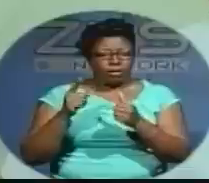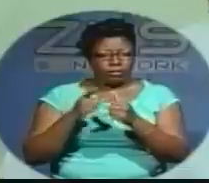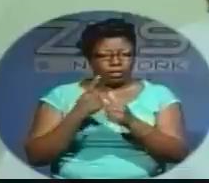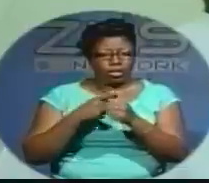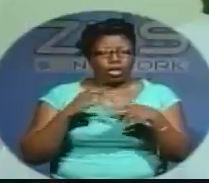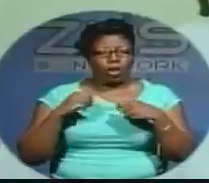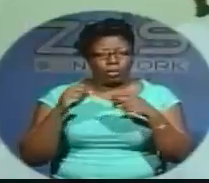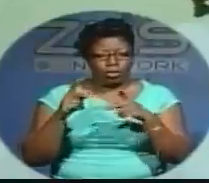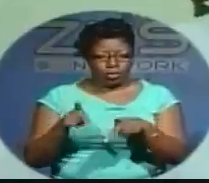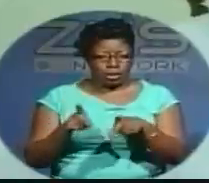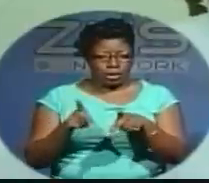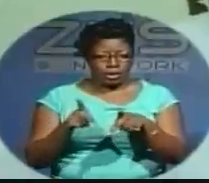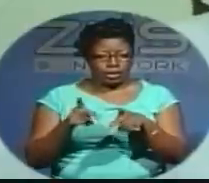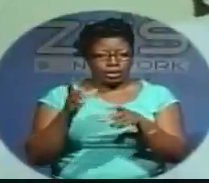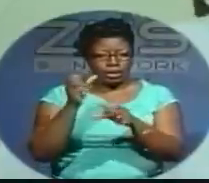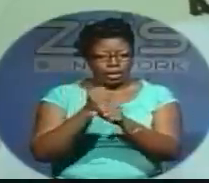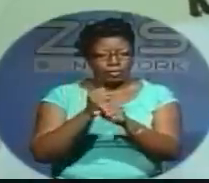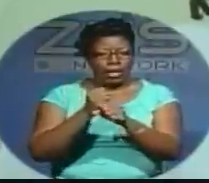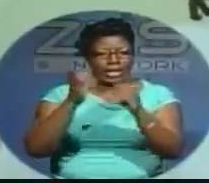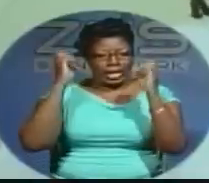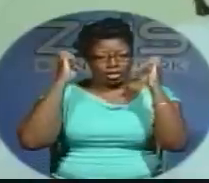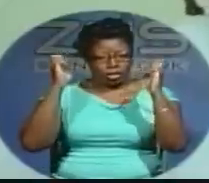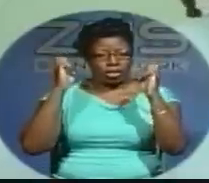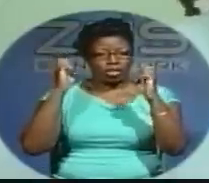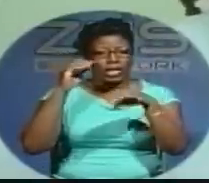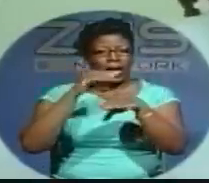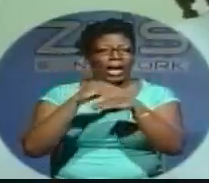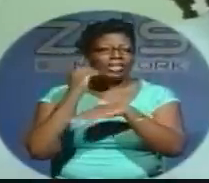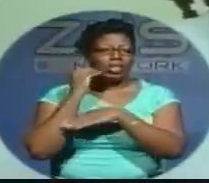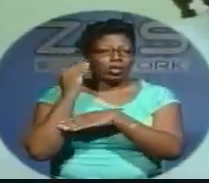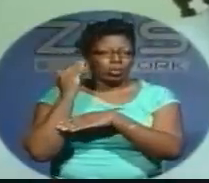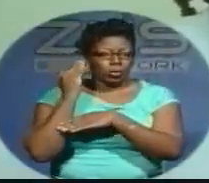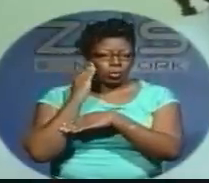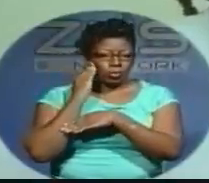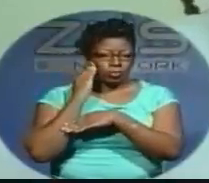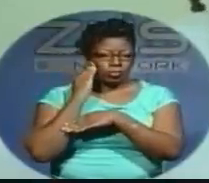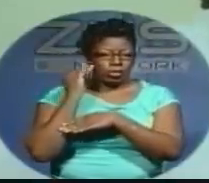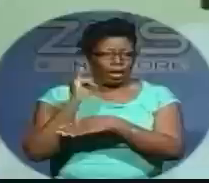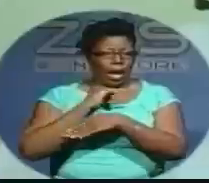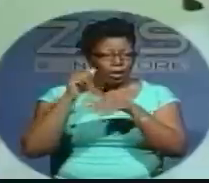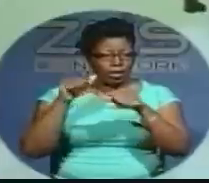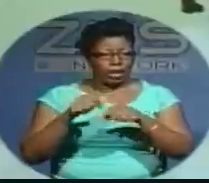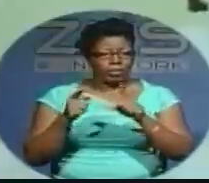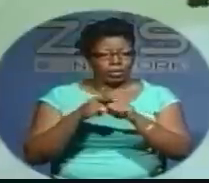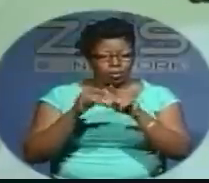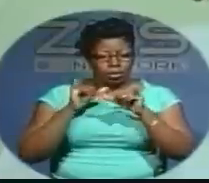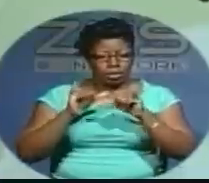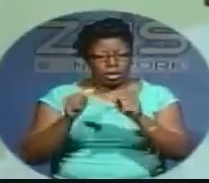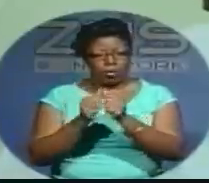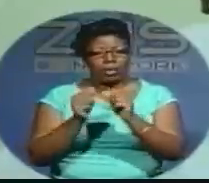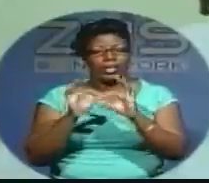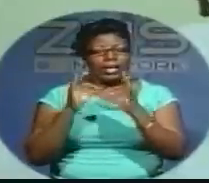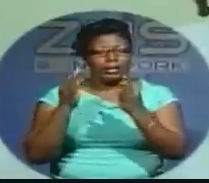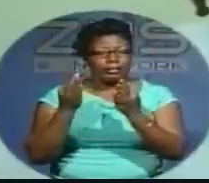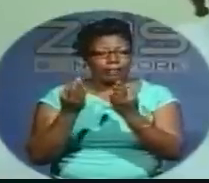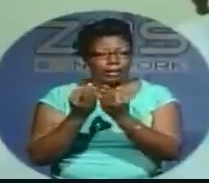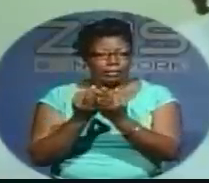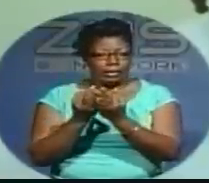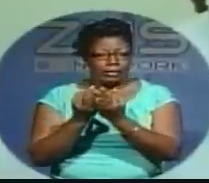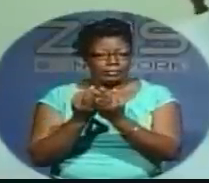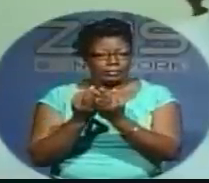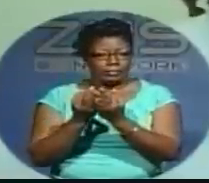the opportunity of getting my education at home. Therefore, I was able to stay with family